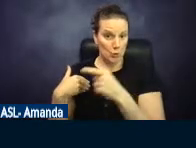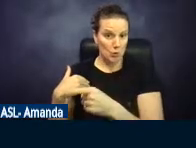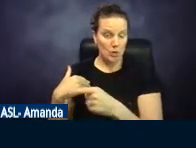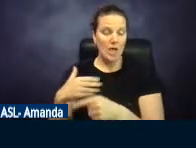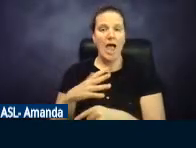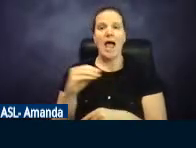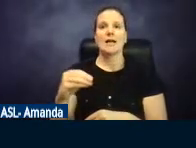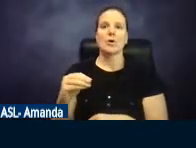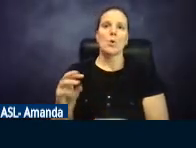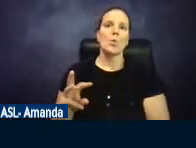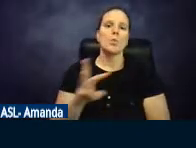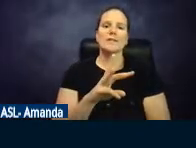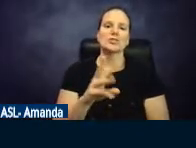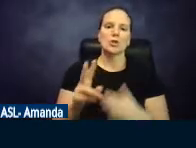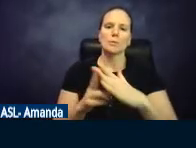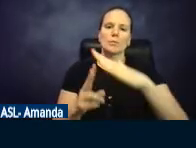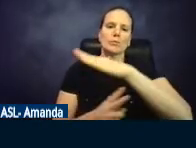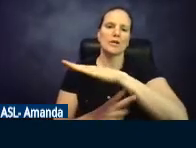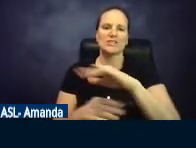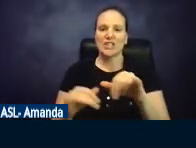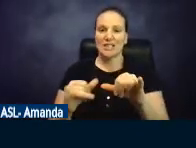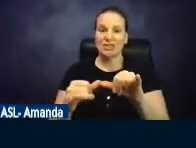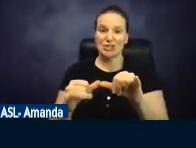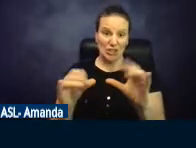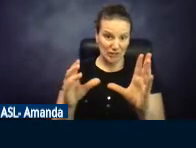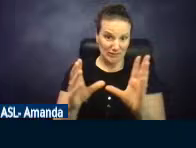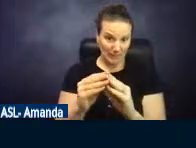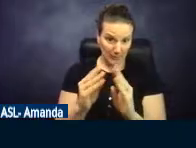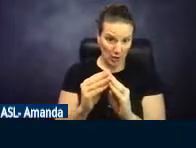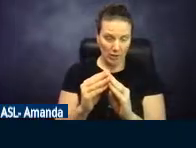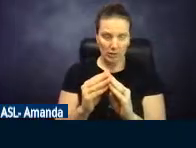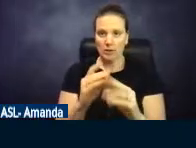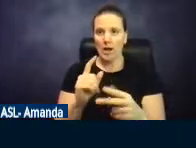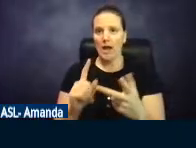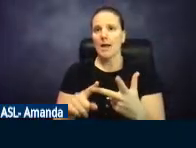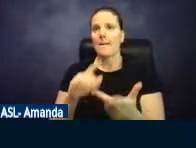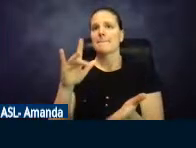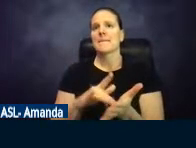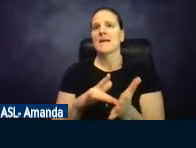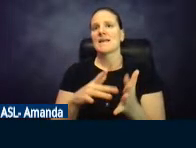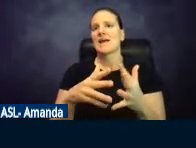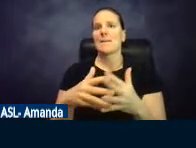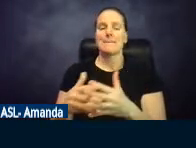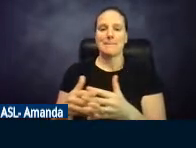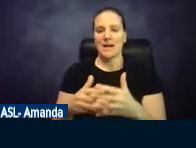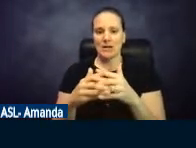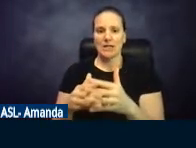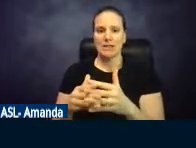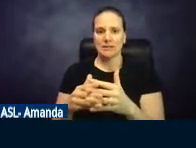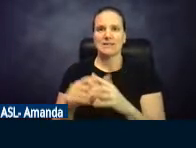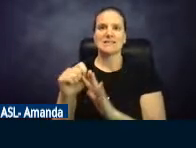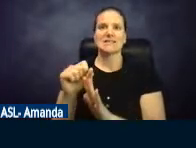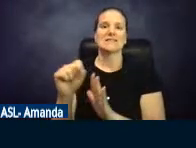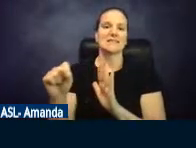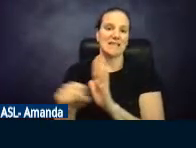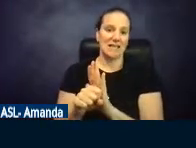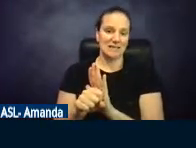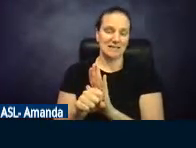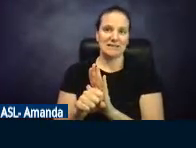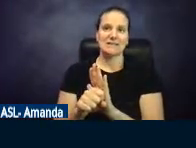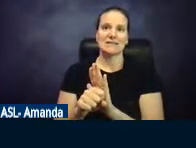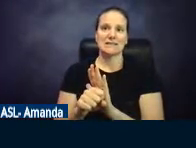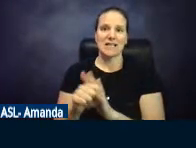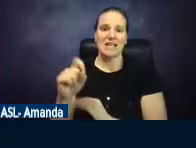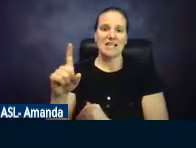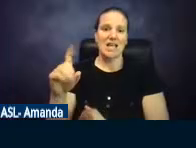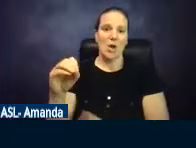Western Bridge Engineer Seminar, as well as the Mid-American State